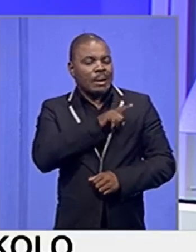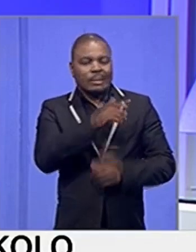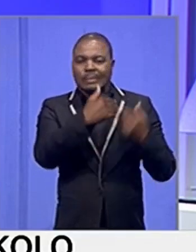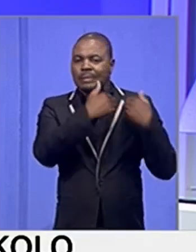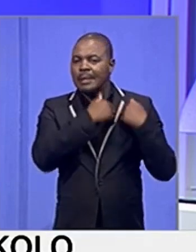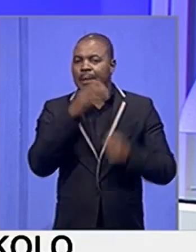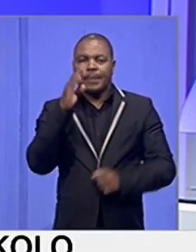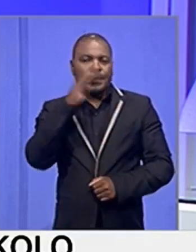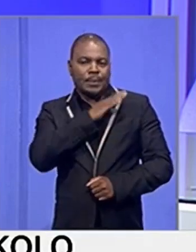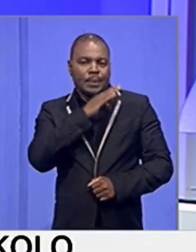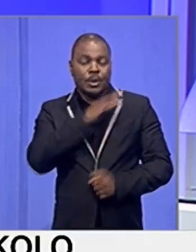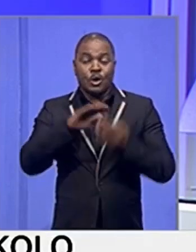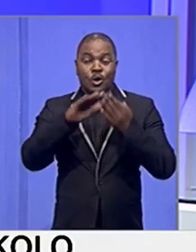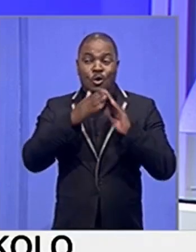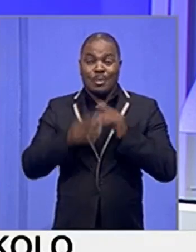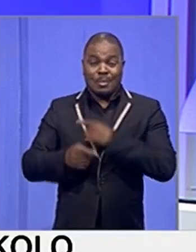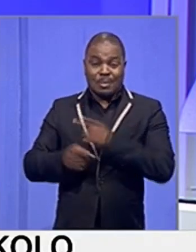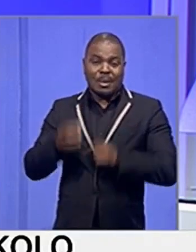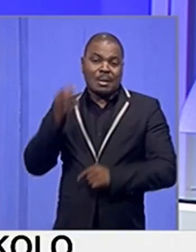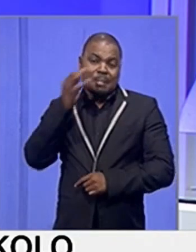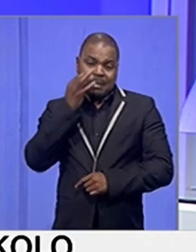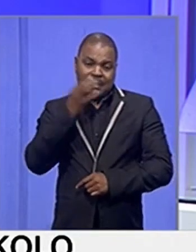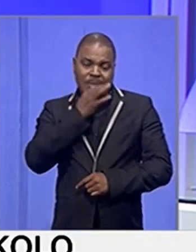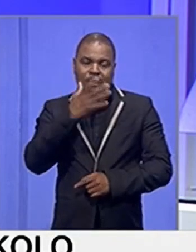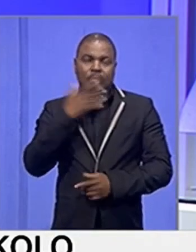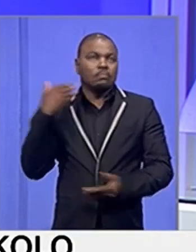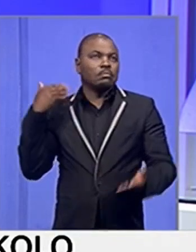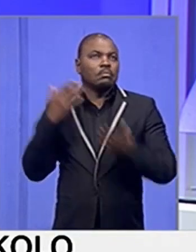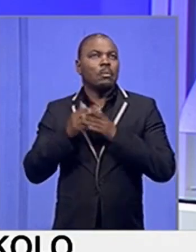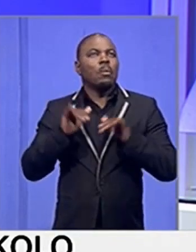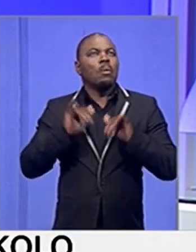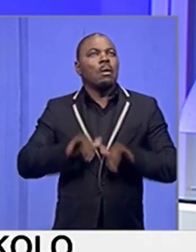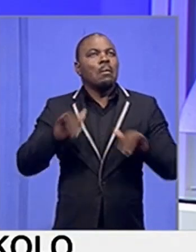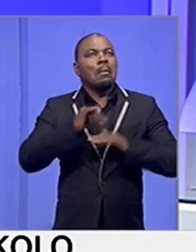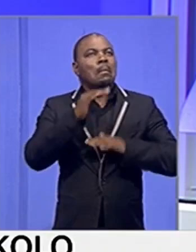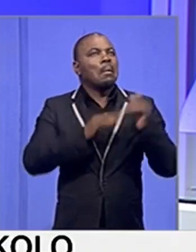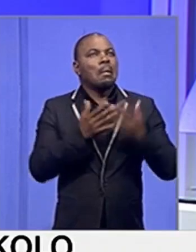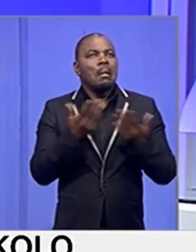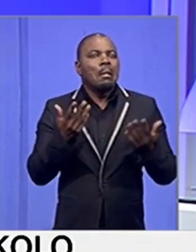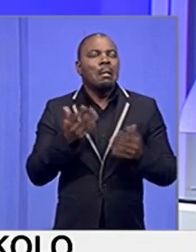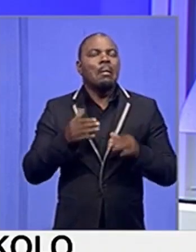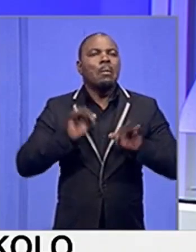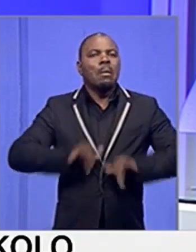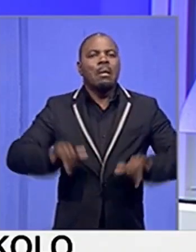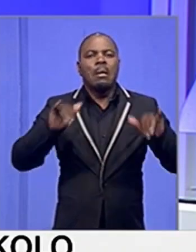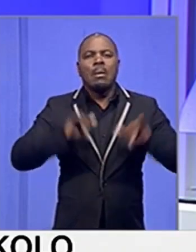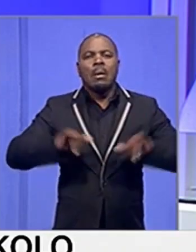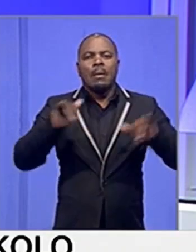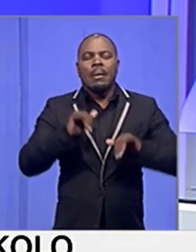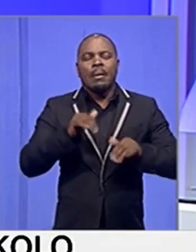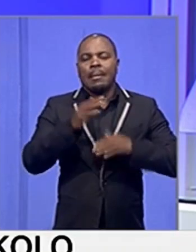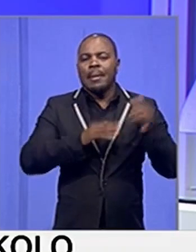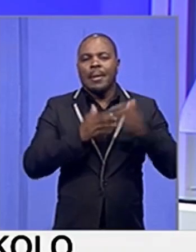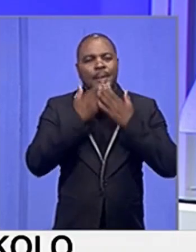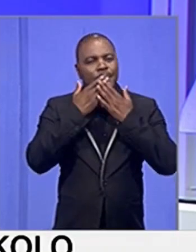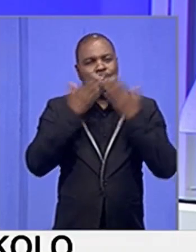polokego ba dudi ba re ge isa le ba bea mokganya phatleng ba letetse ka go leswa ya